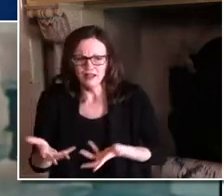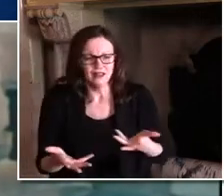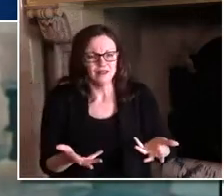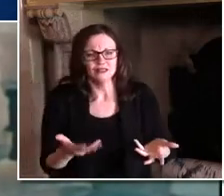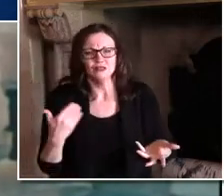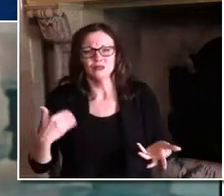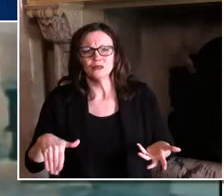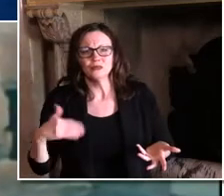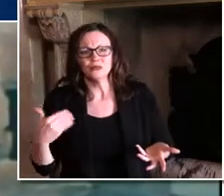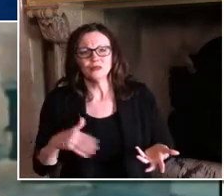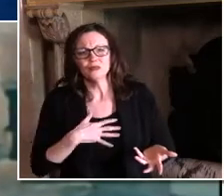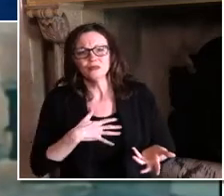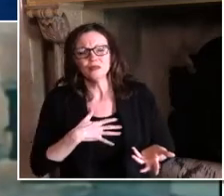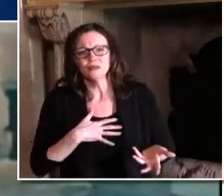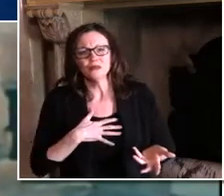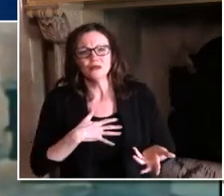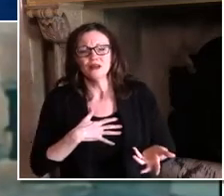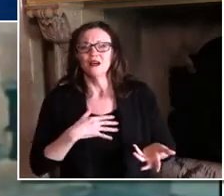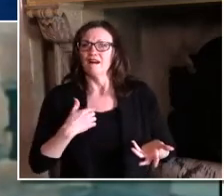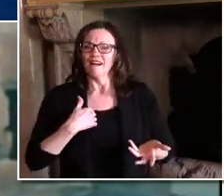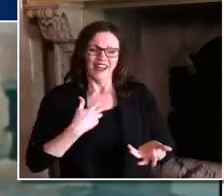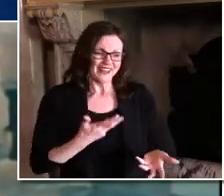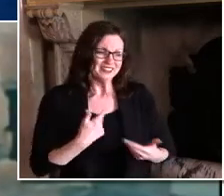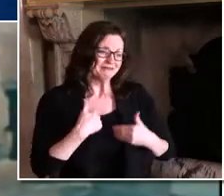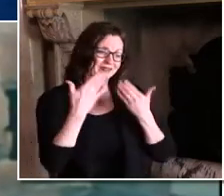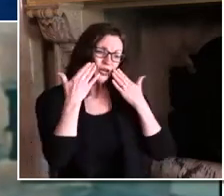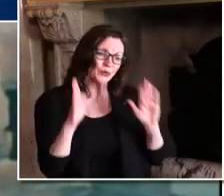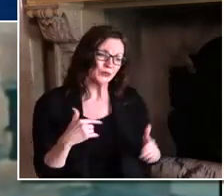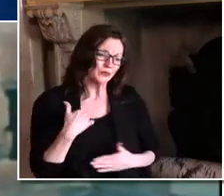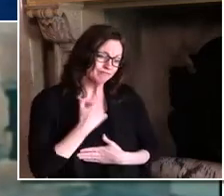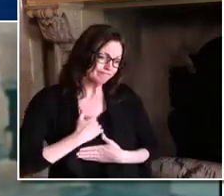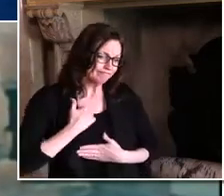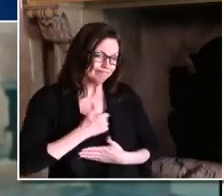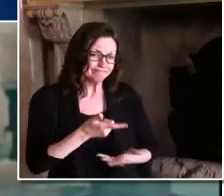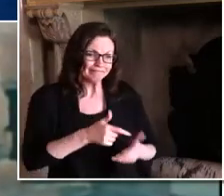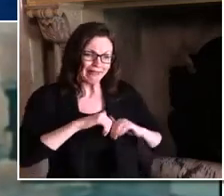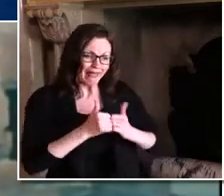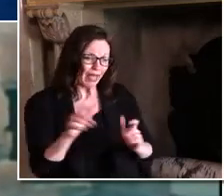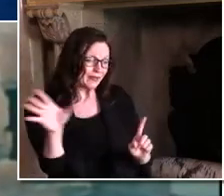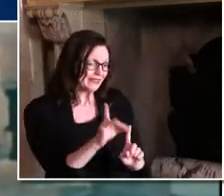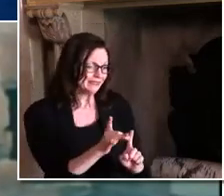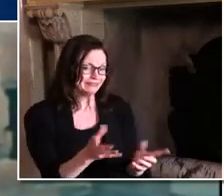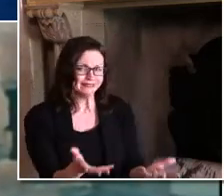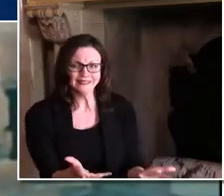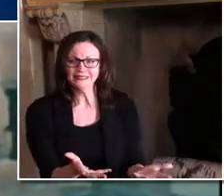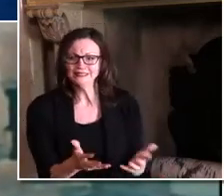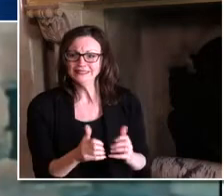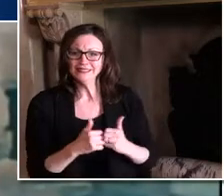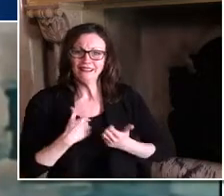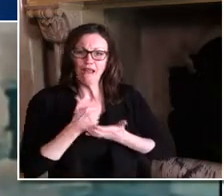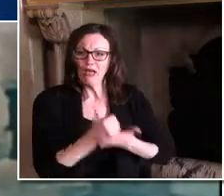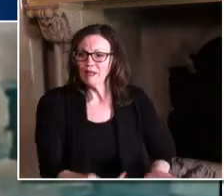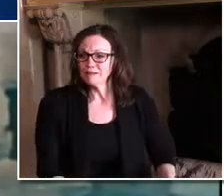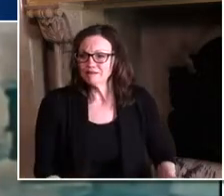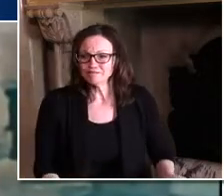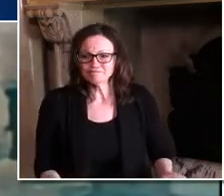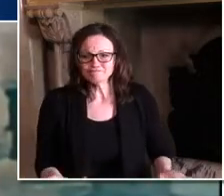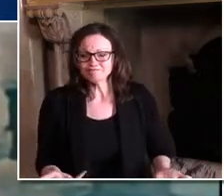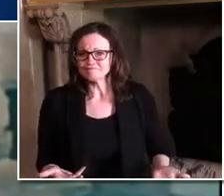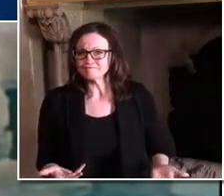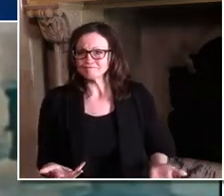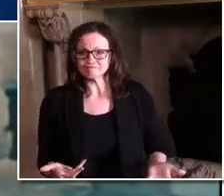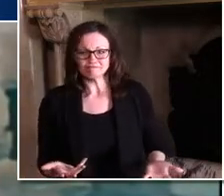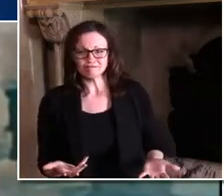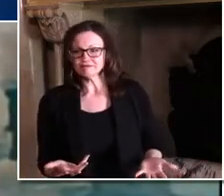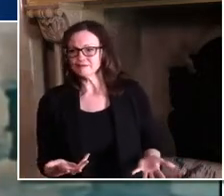I'm sorry, but I honestly don't know, is one of the most difficult things to tell a patient. I know